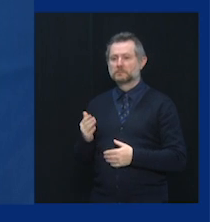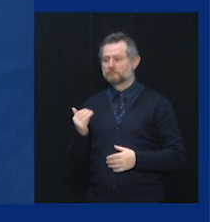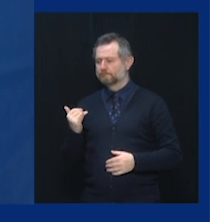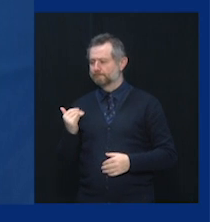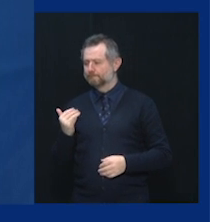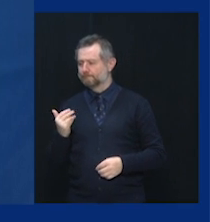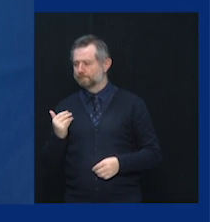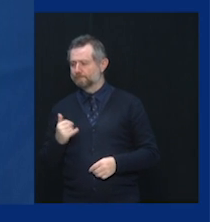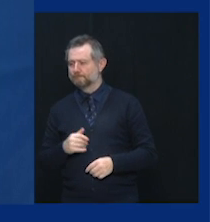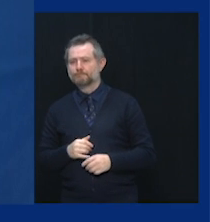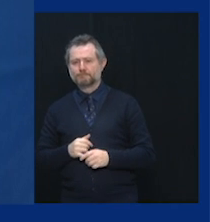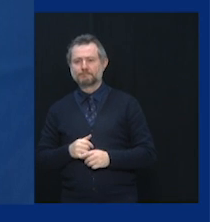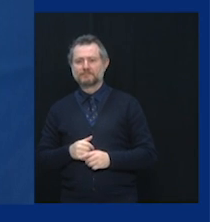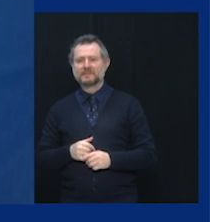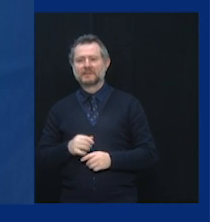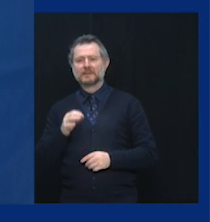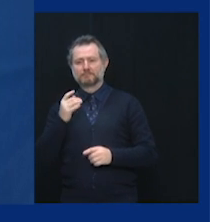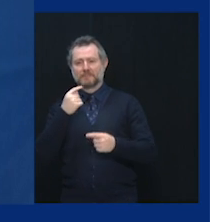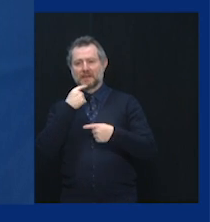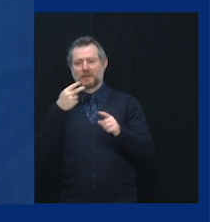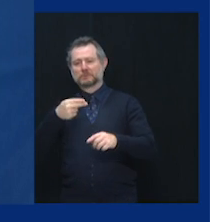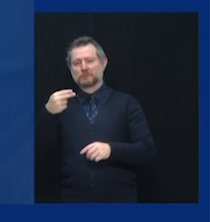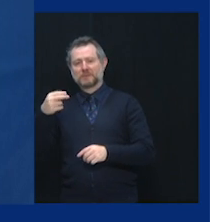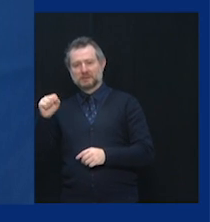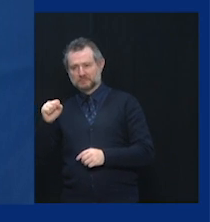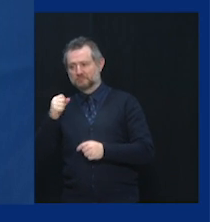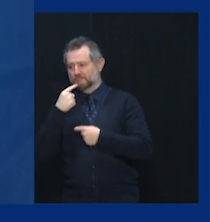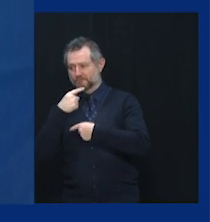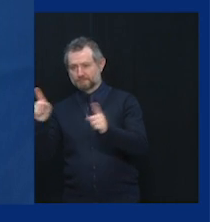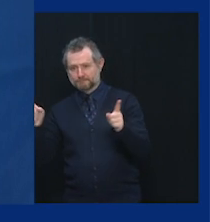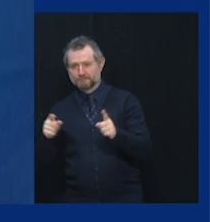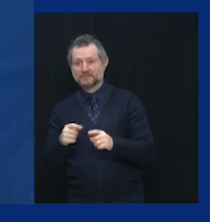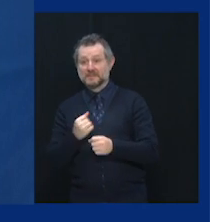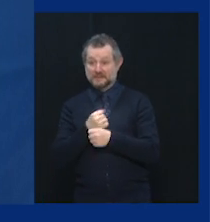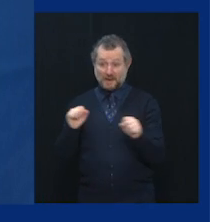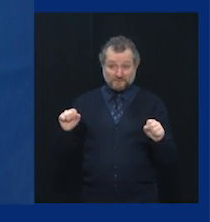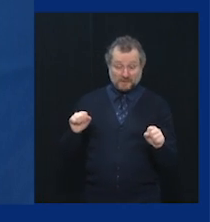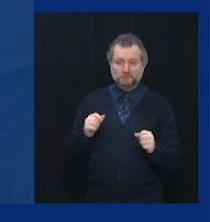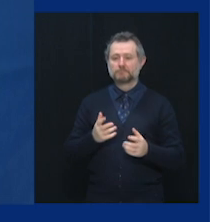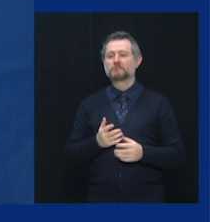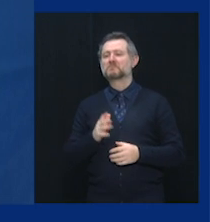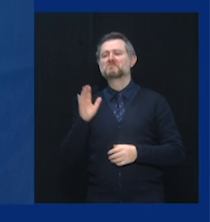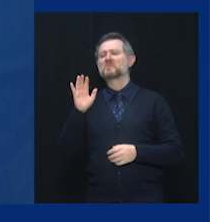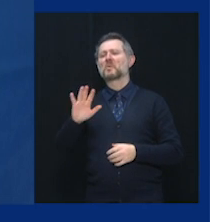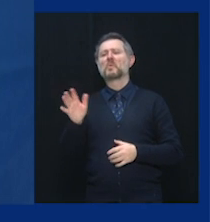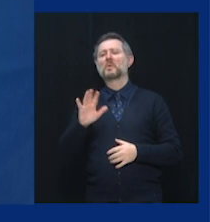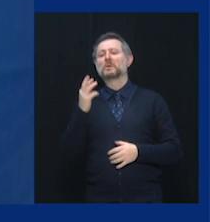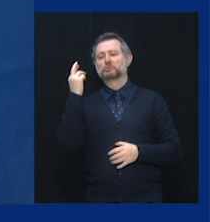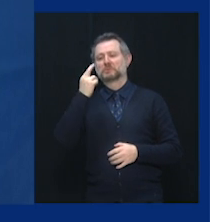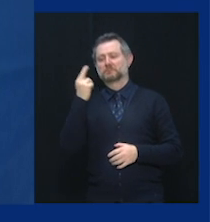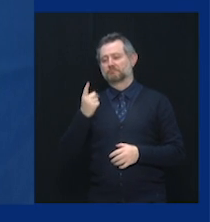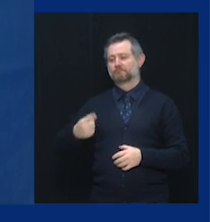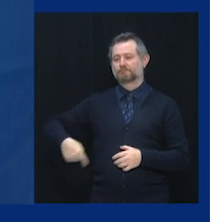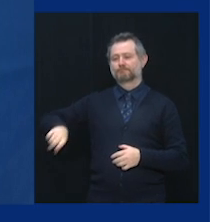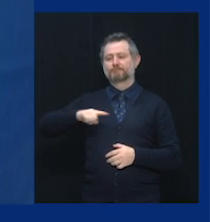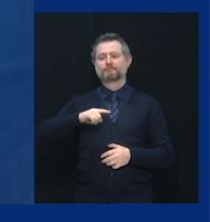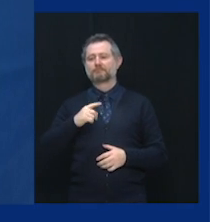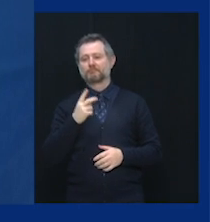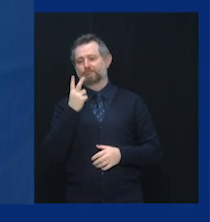it's safe, then it's safe. No, because people did not